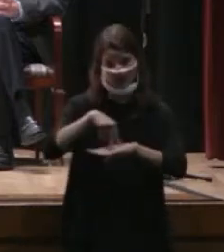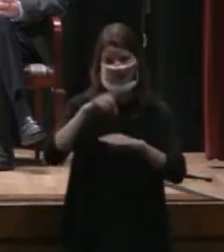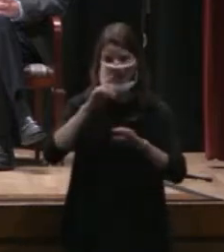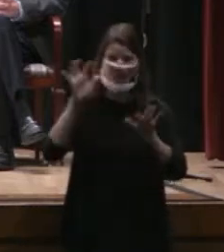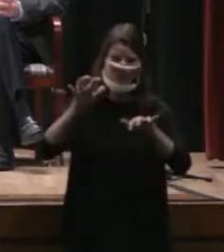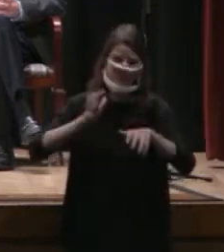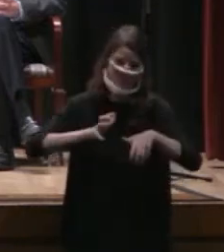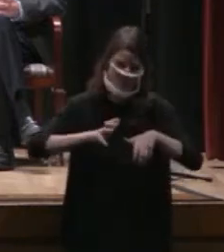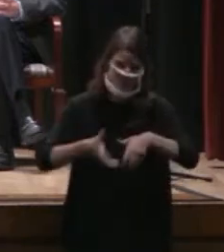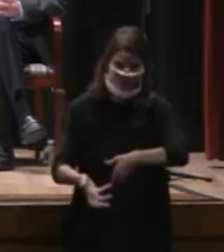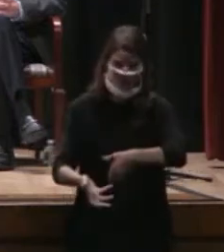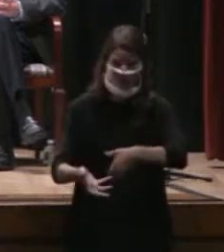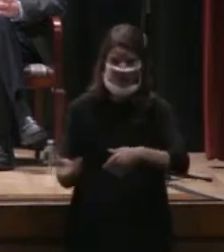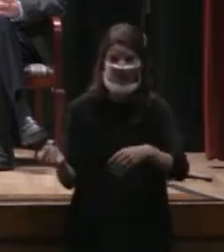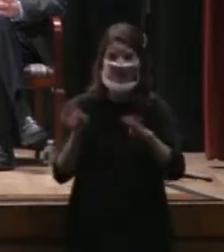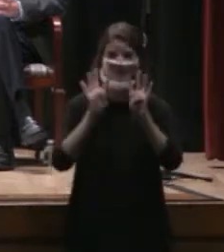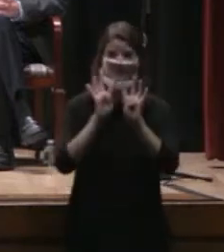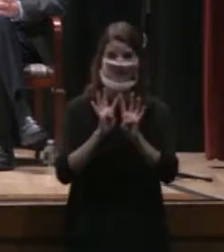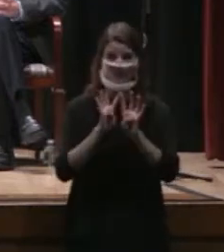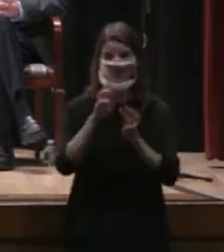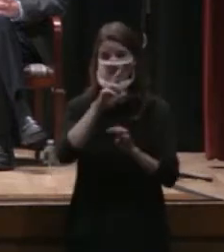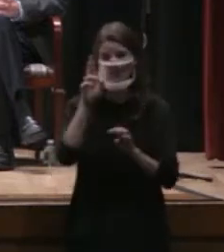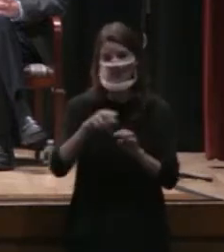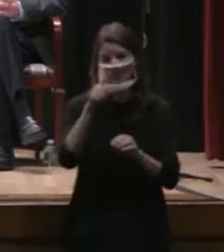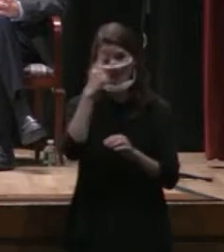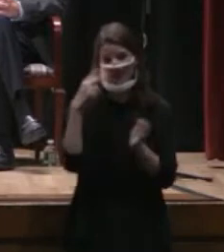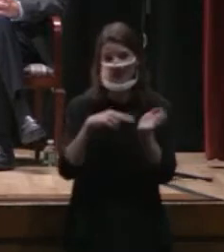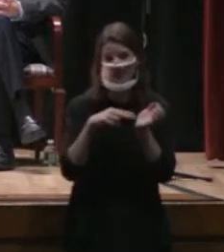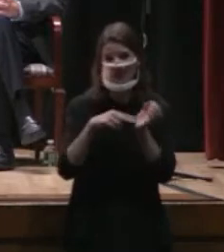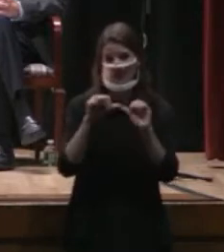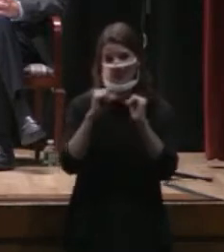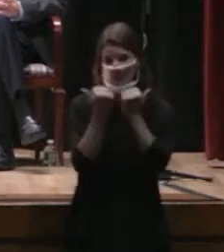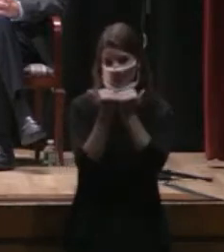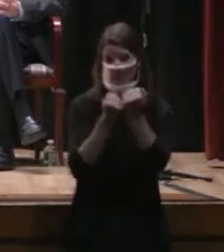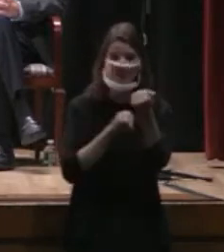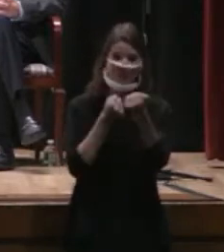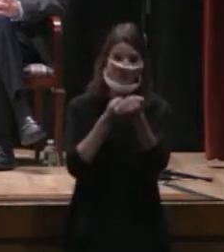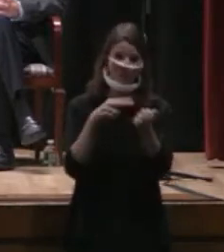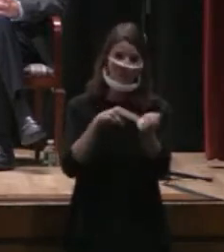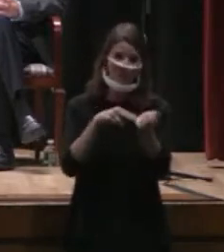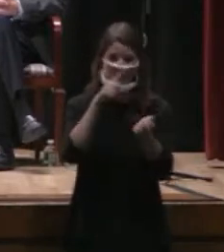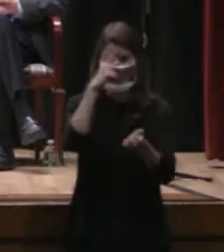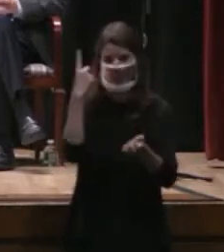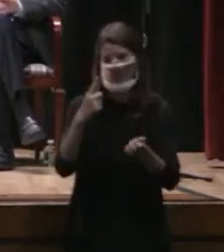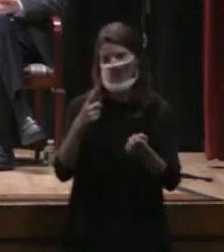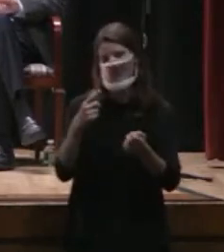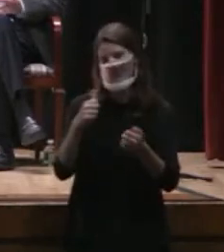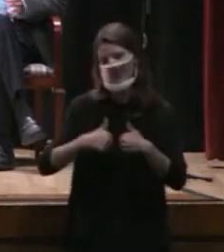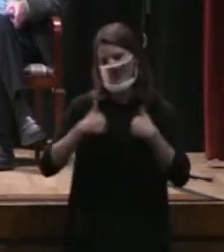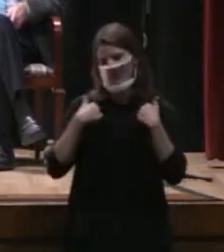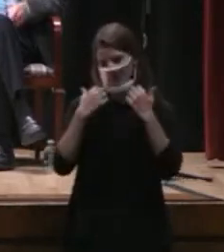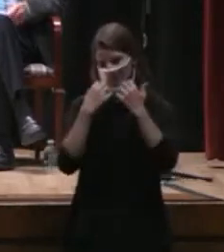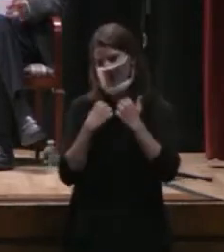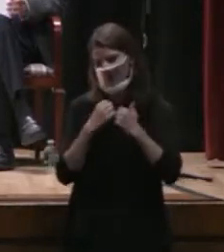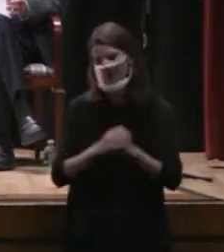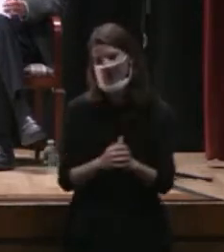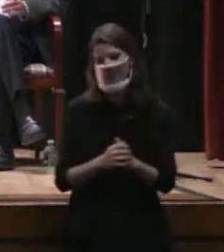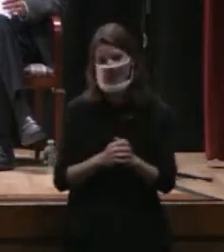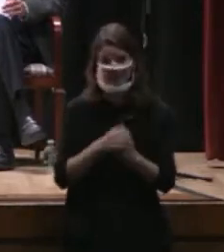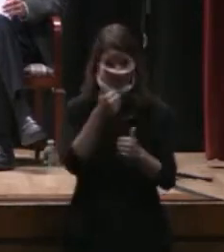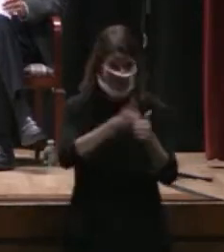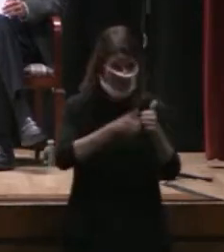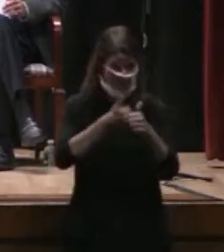pouring rain with the Rochester Black Nurses Association to support nurses for Black lives. Each of